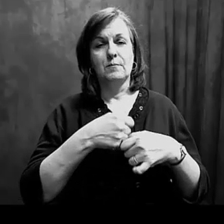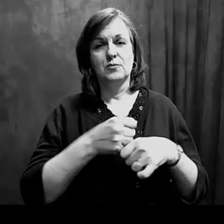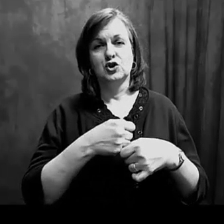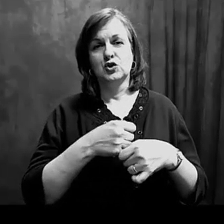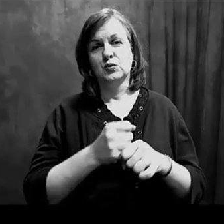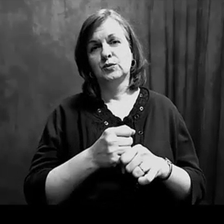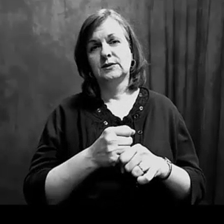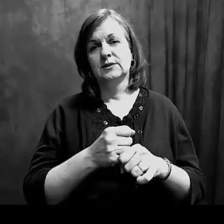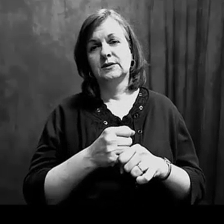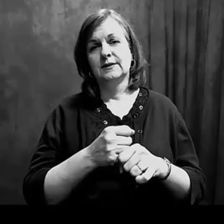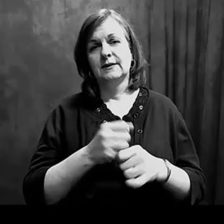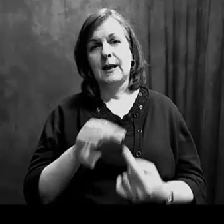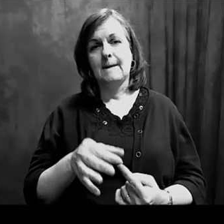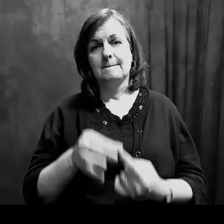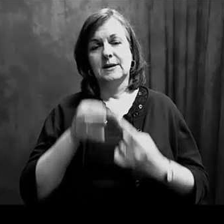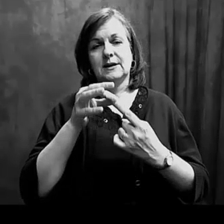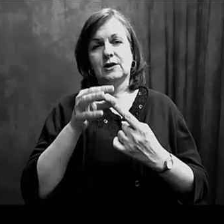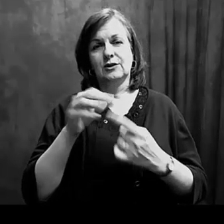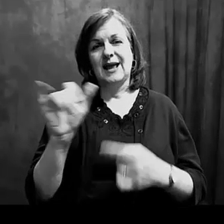produce a particular